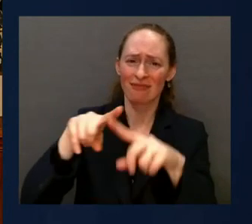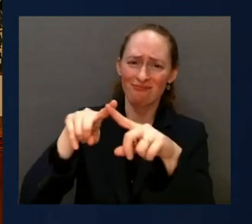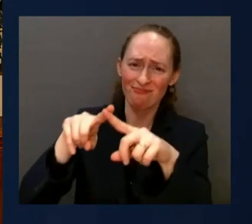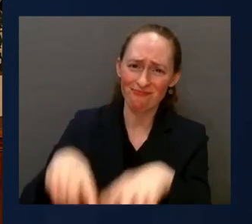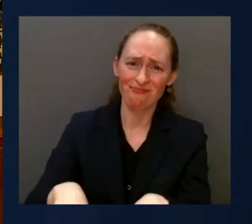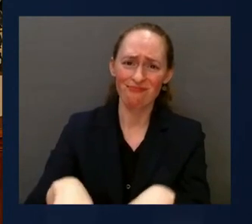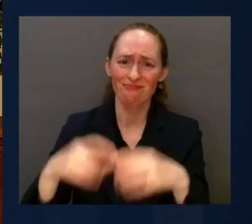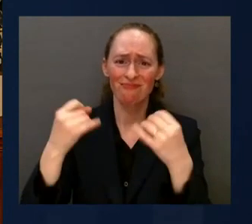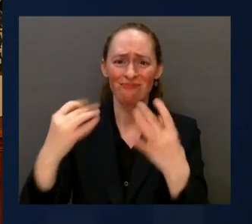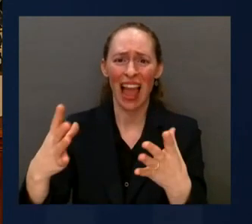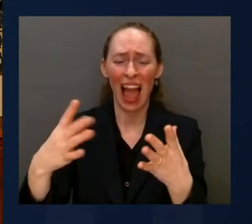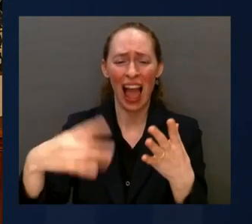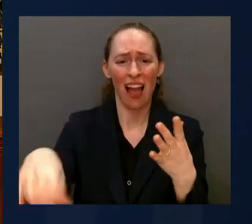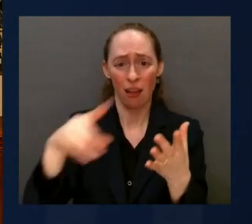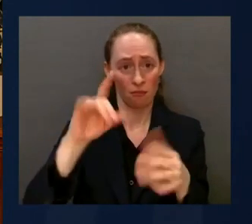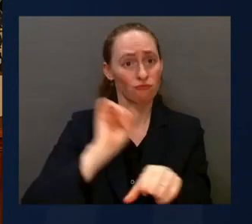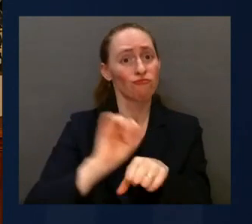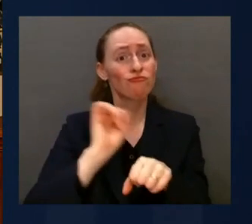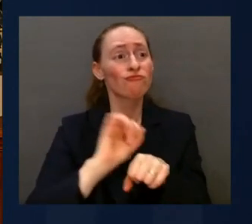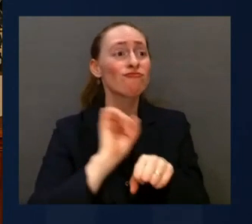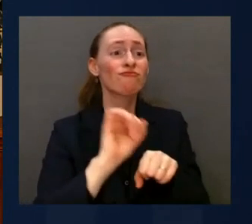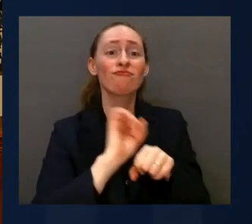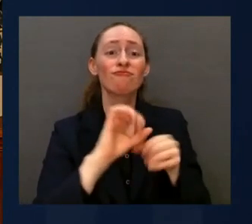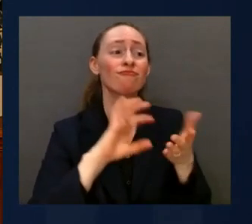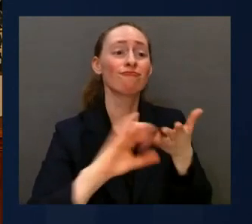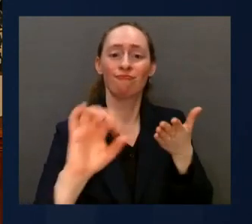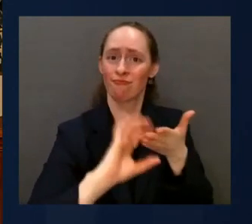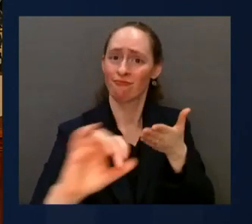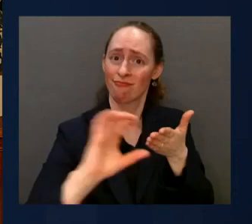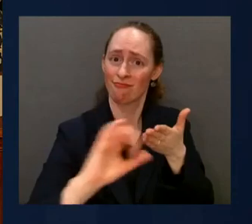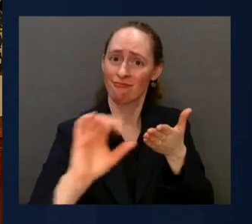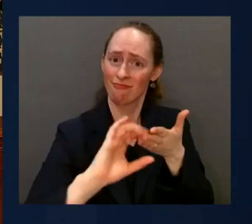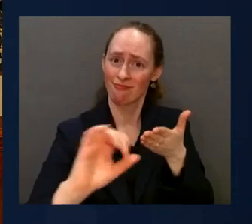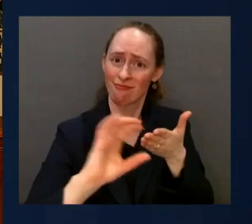all agree, and we apparently are, let's stand up for seniors.